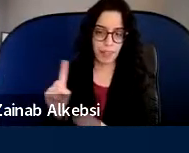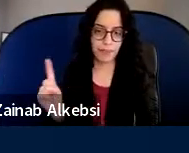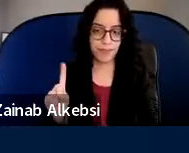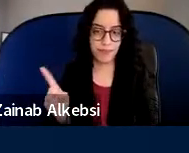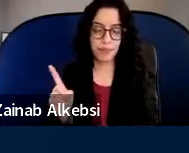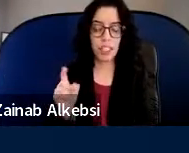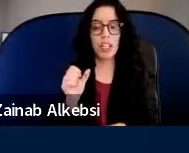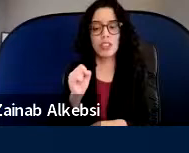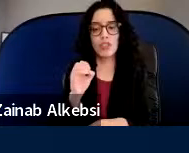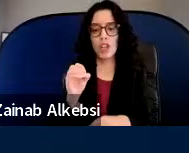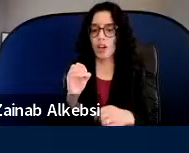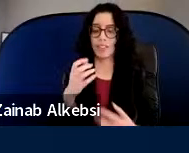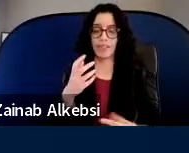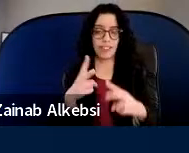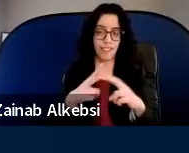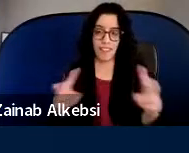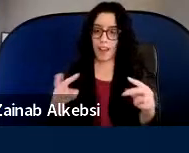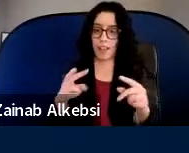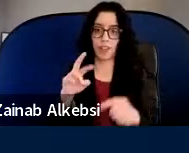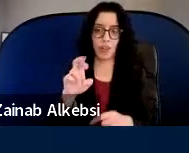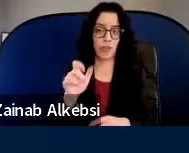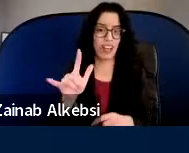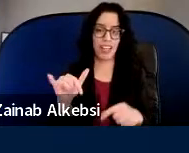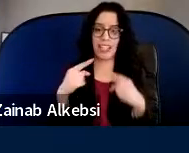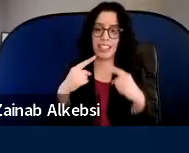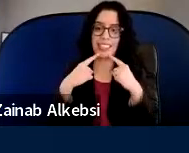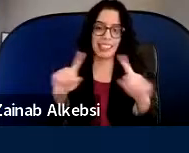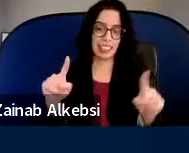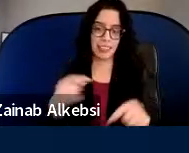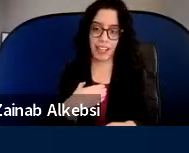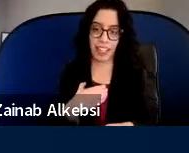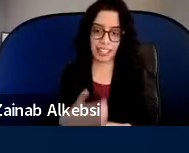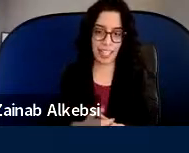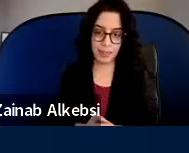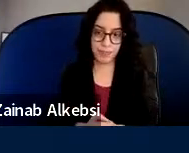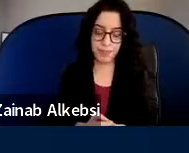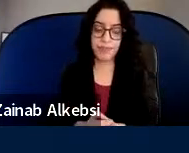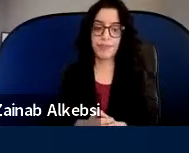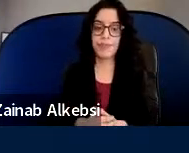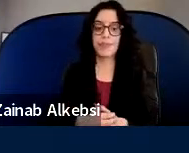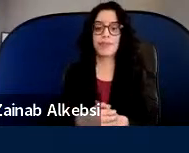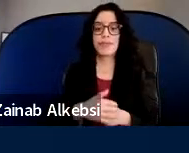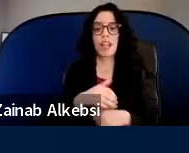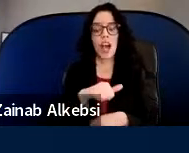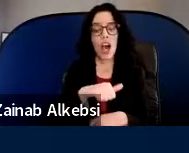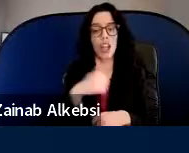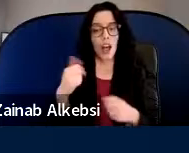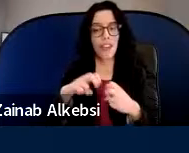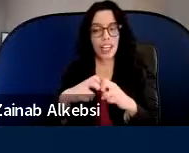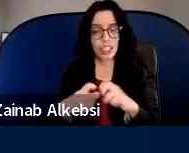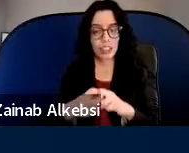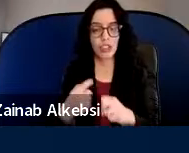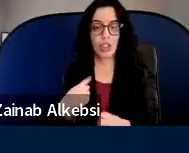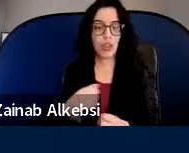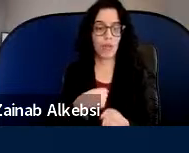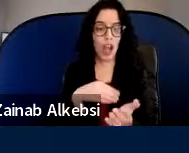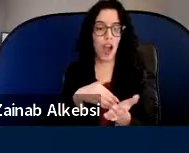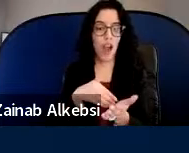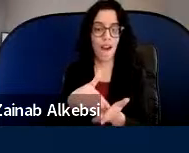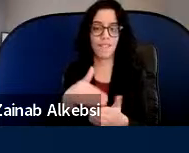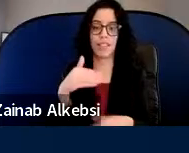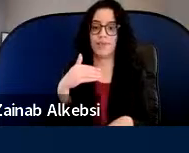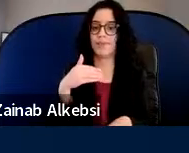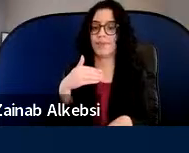patient, but the overall cost and revenue of that entity's business. So very rarely would an undue burden